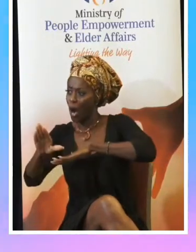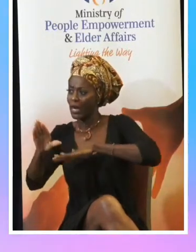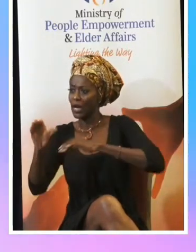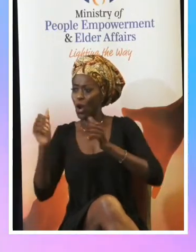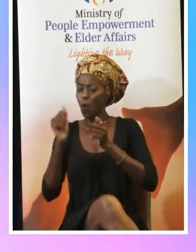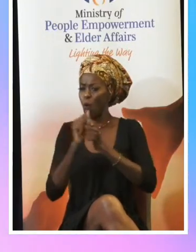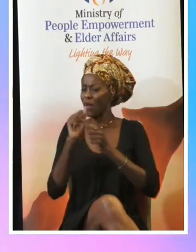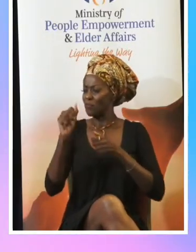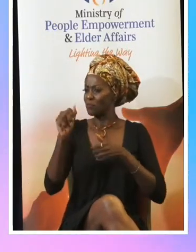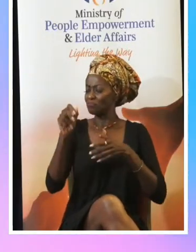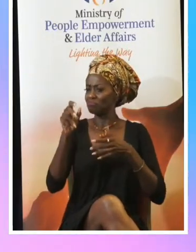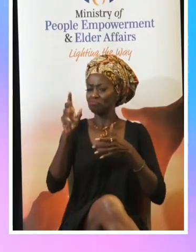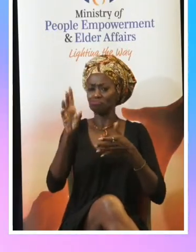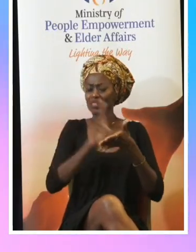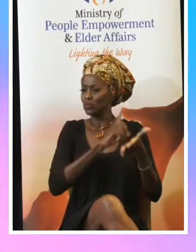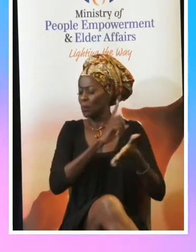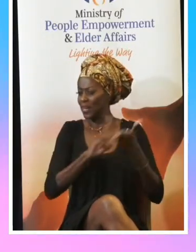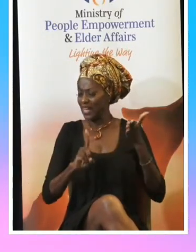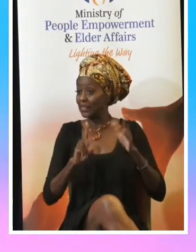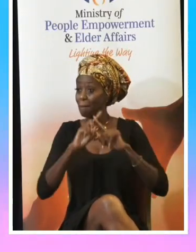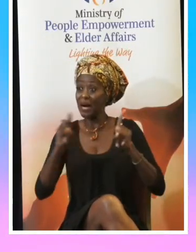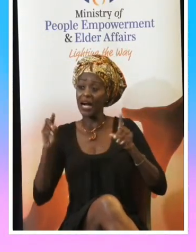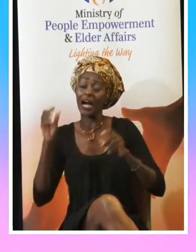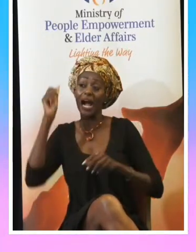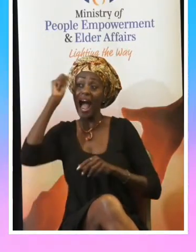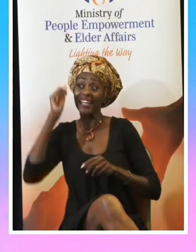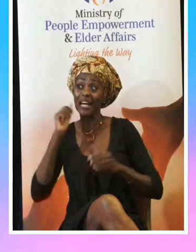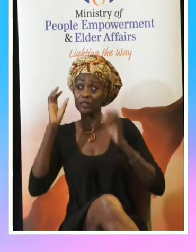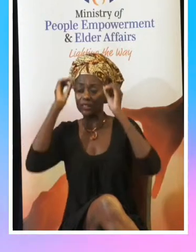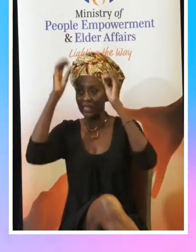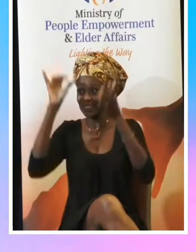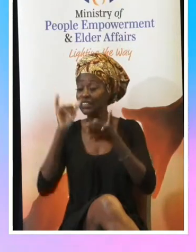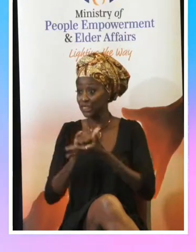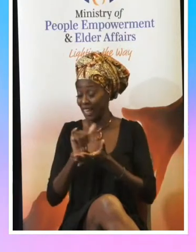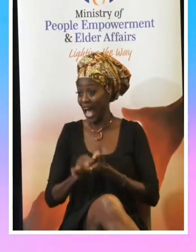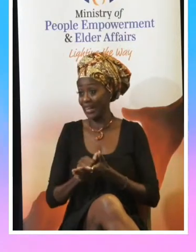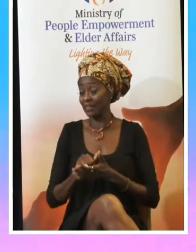them intolerance by the way that we behave. And so,